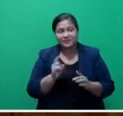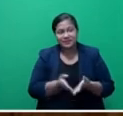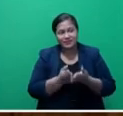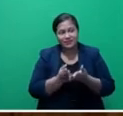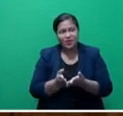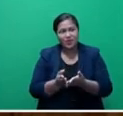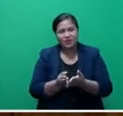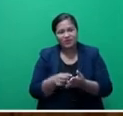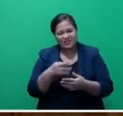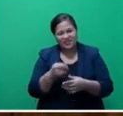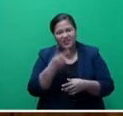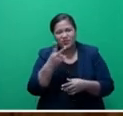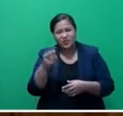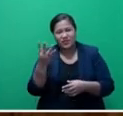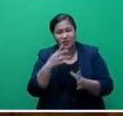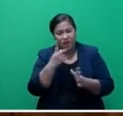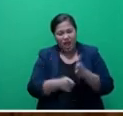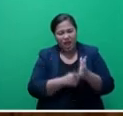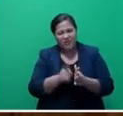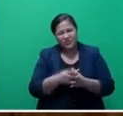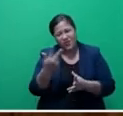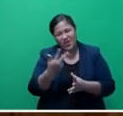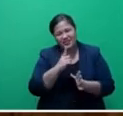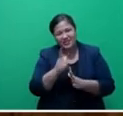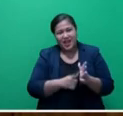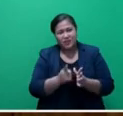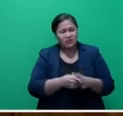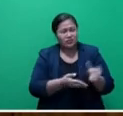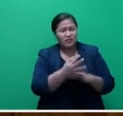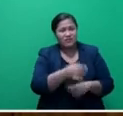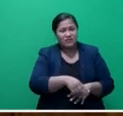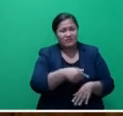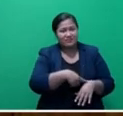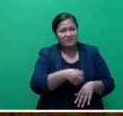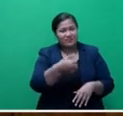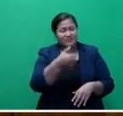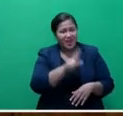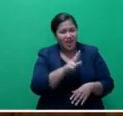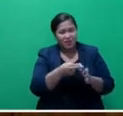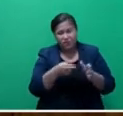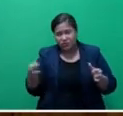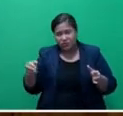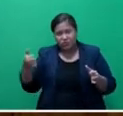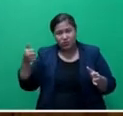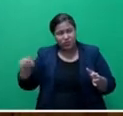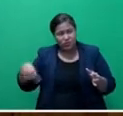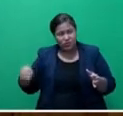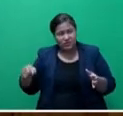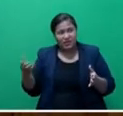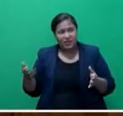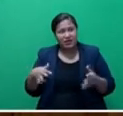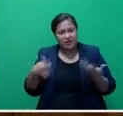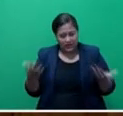takes 24 hours or 18 hours to travel from Monelau to Suva is taking 33 hours